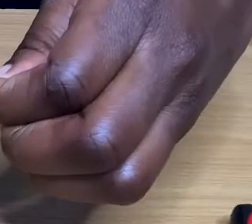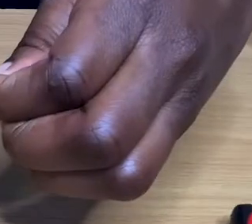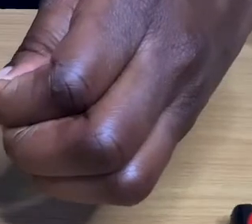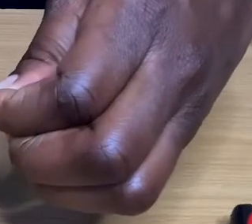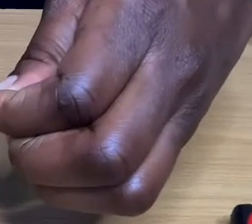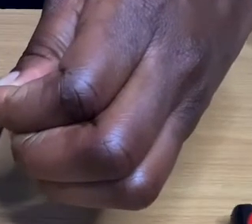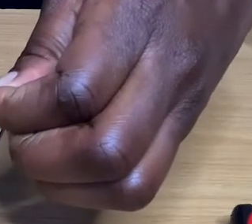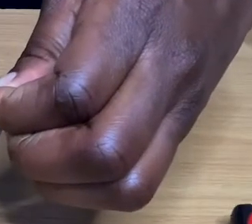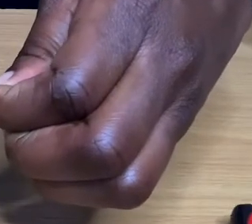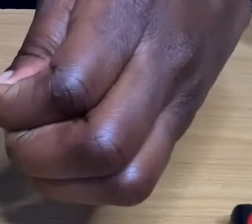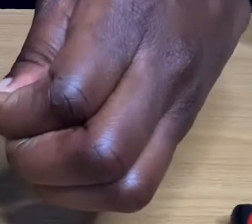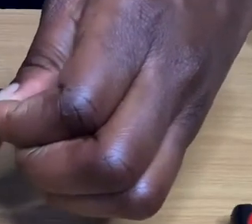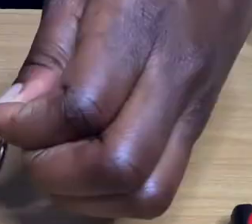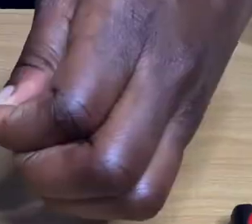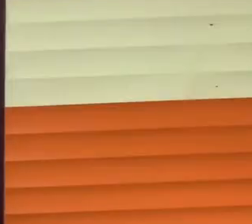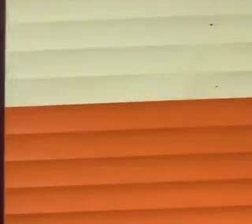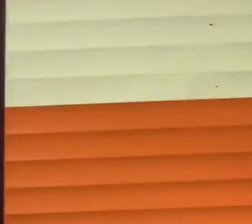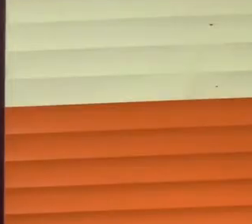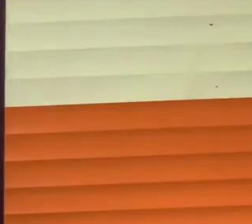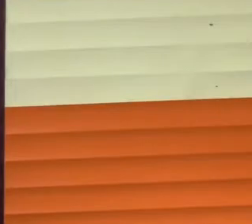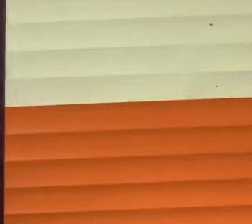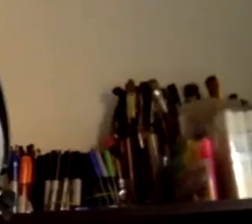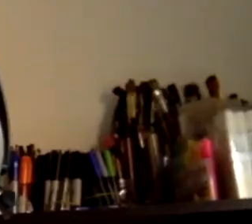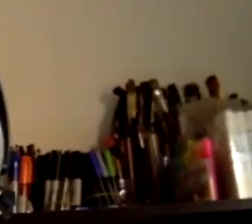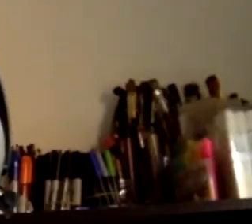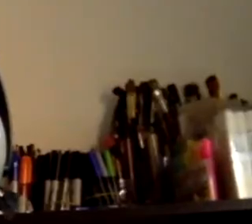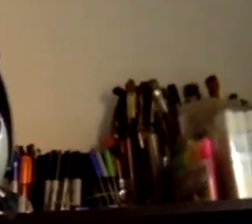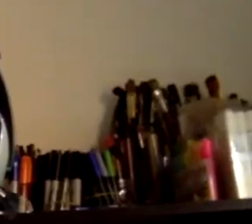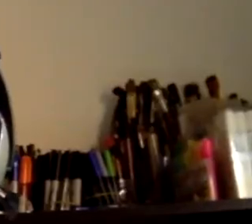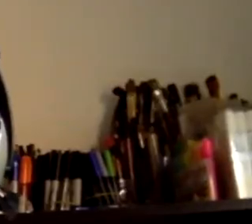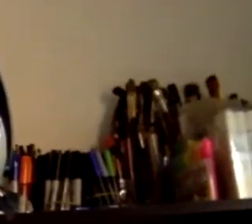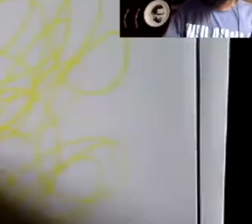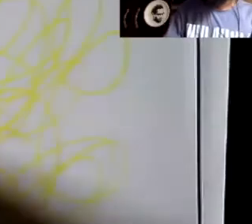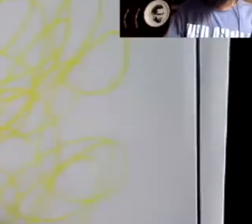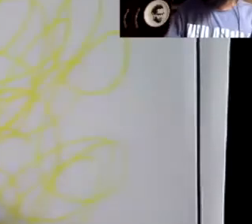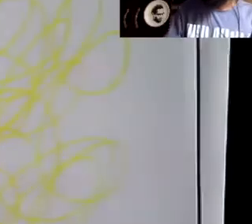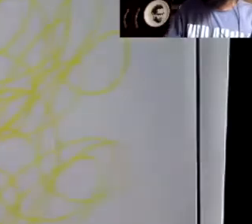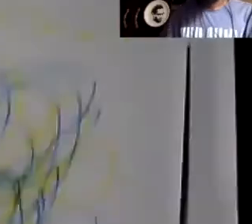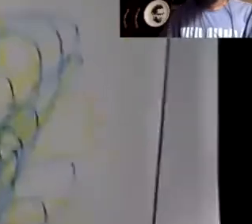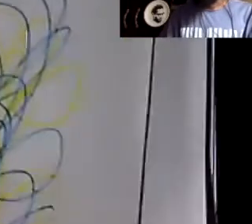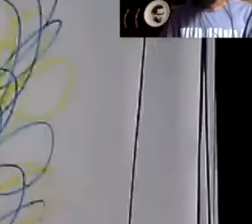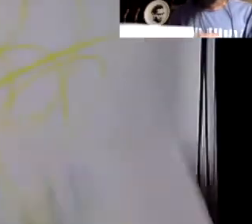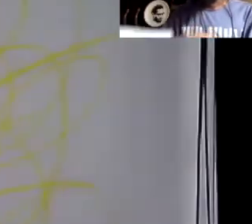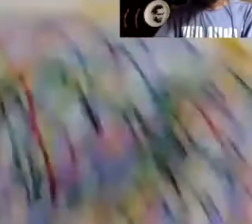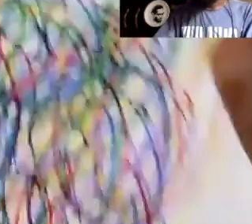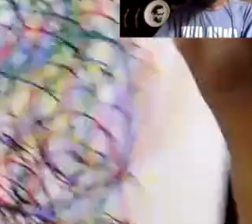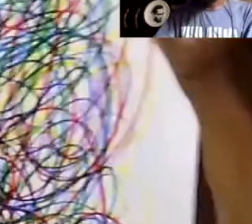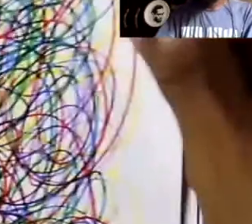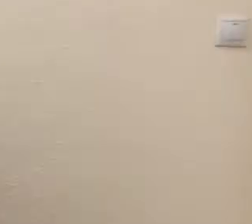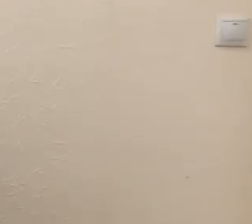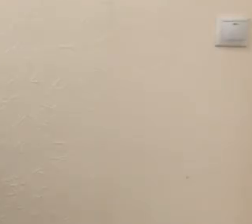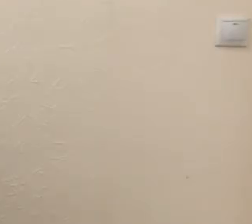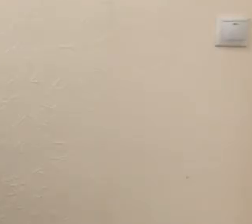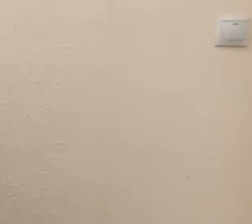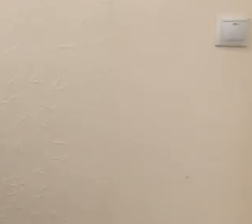you how to make exactly what I'm wearing. And I'll be using two major things in arts, which are lines and shapes.